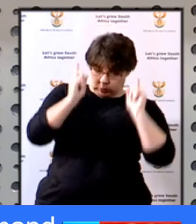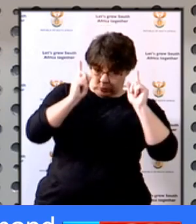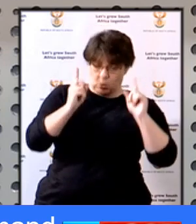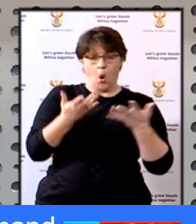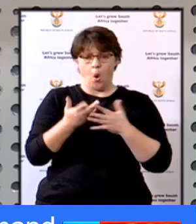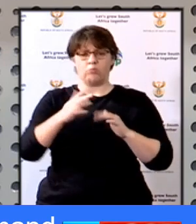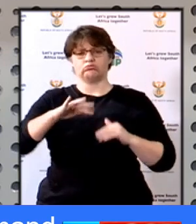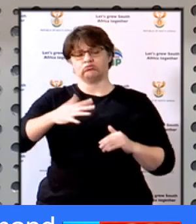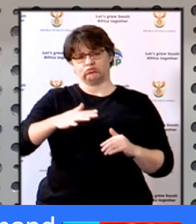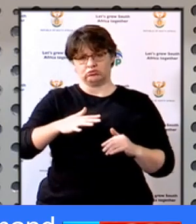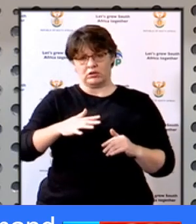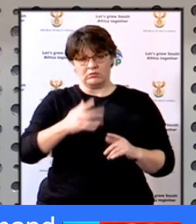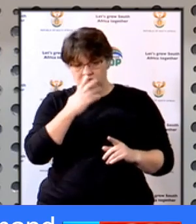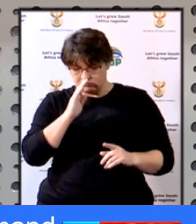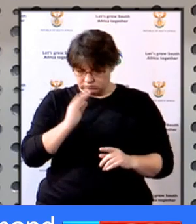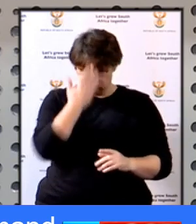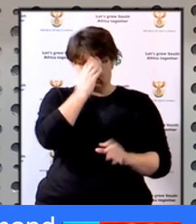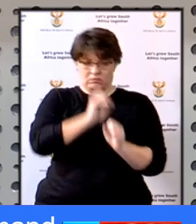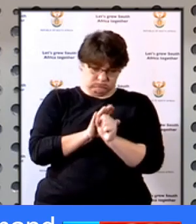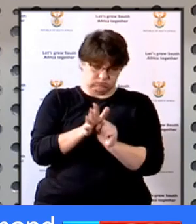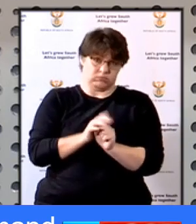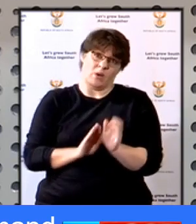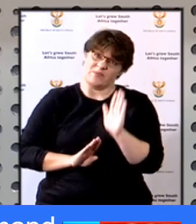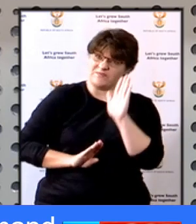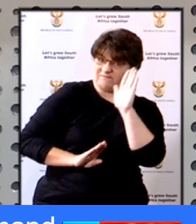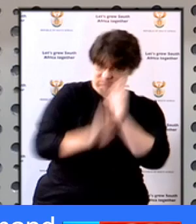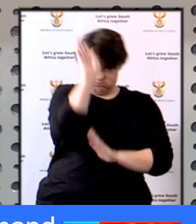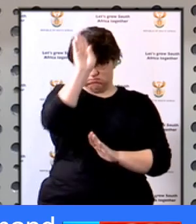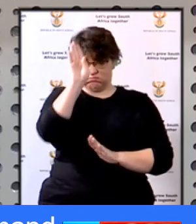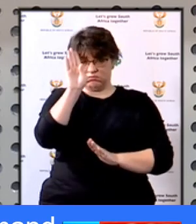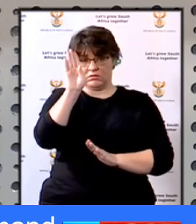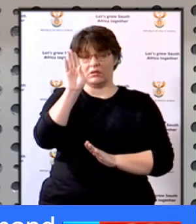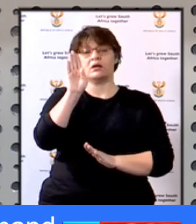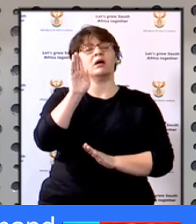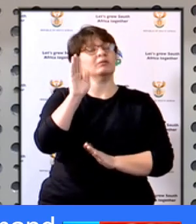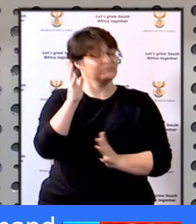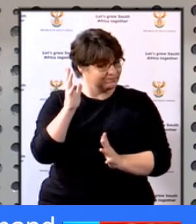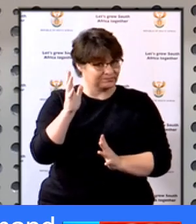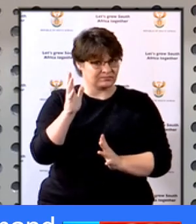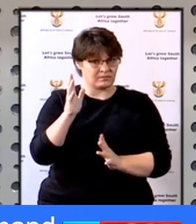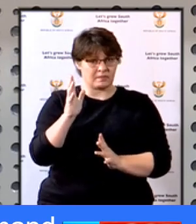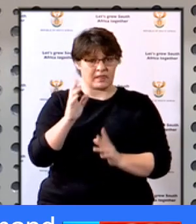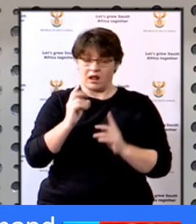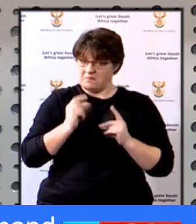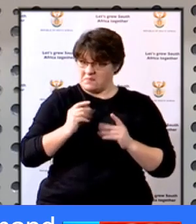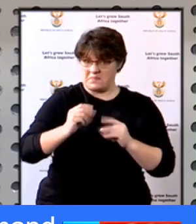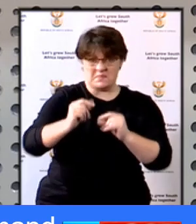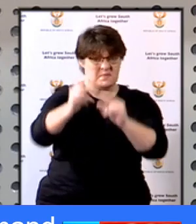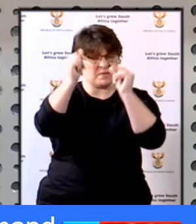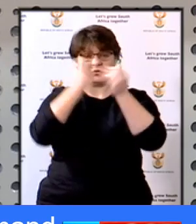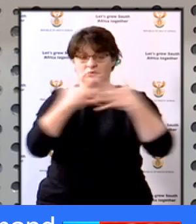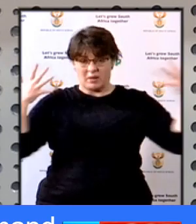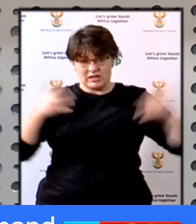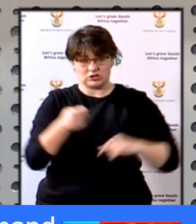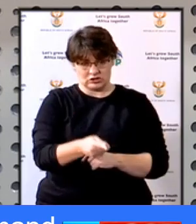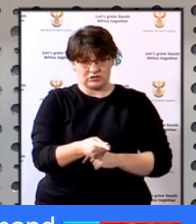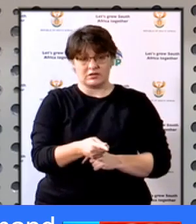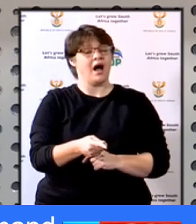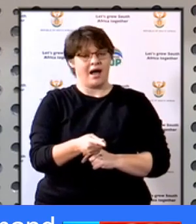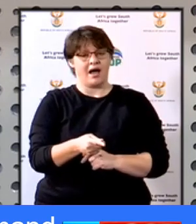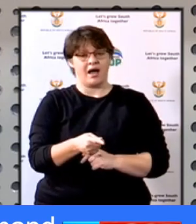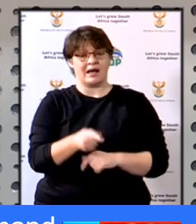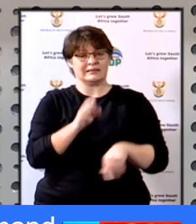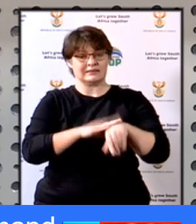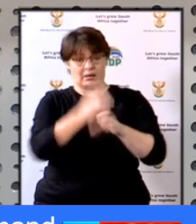is. If we suddenly face with a massive spike and it's growing at an enormously fast rate, then there will be